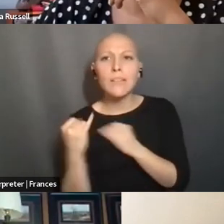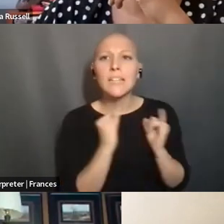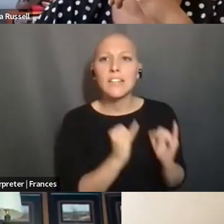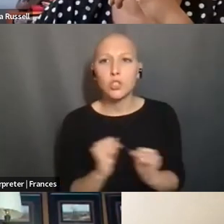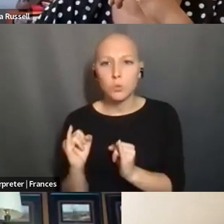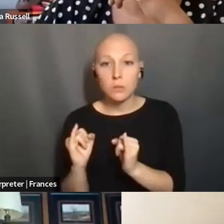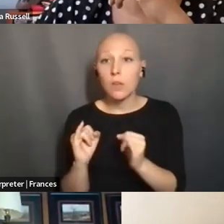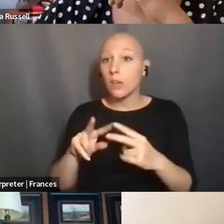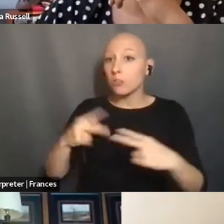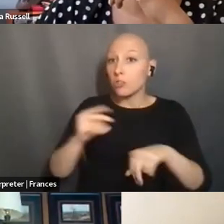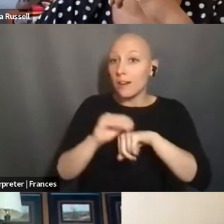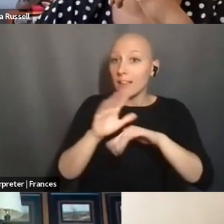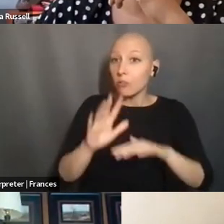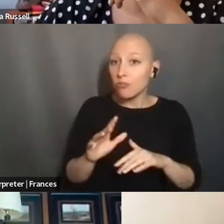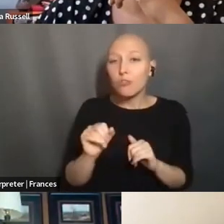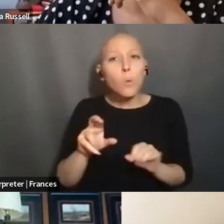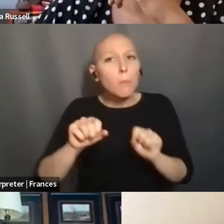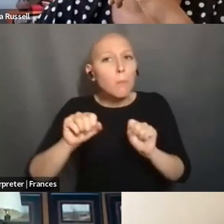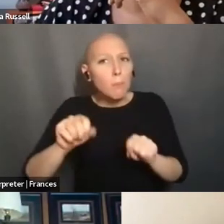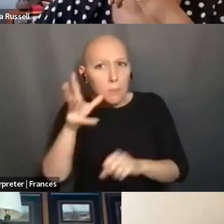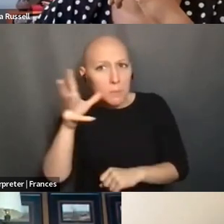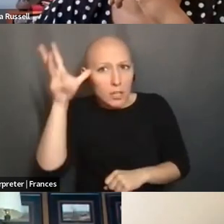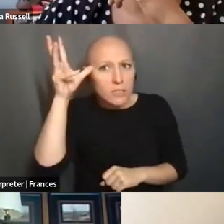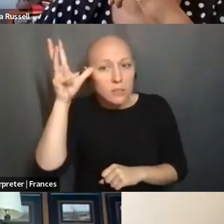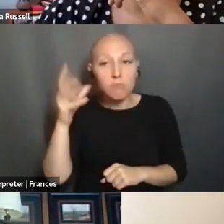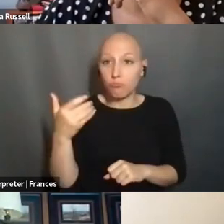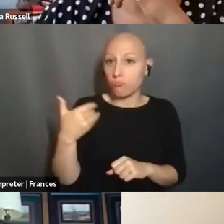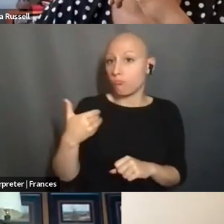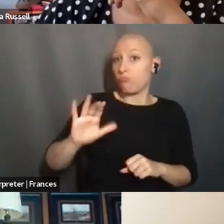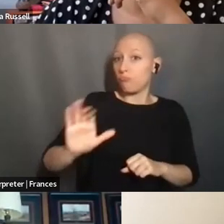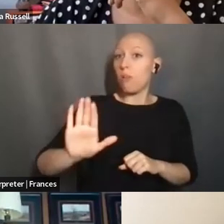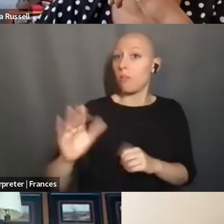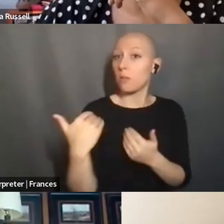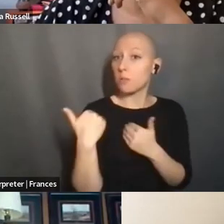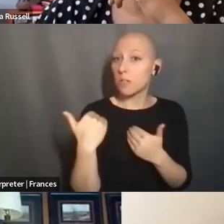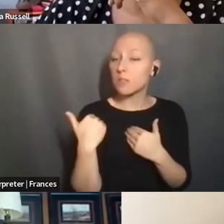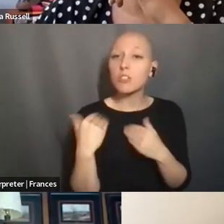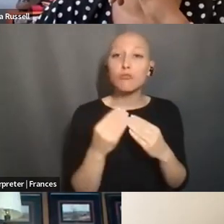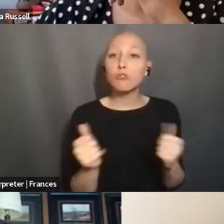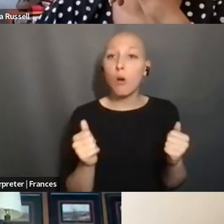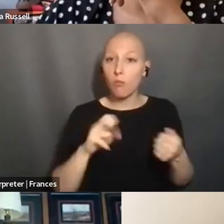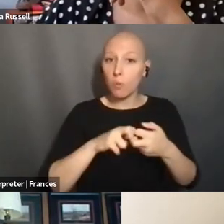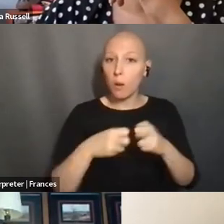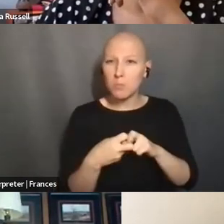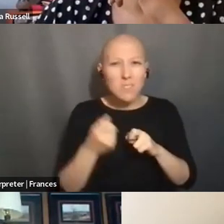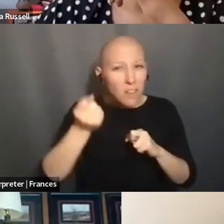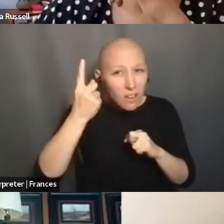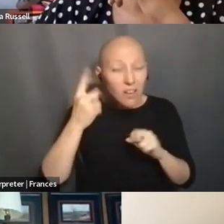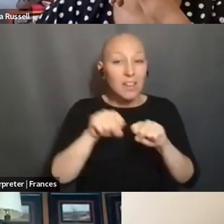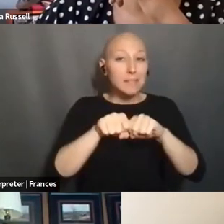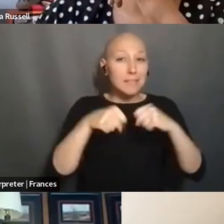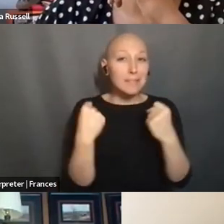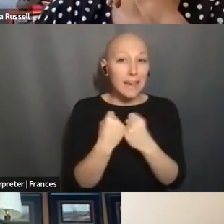or prospective parents, with solving problems that we create at the systemic level as a society because